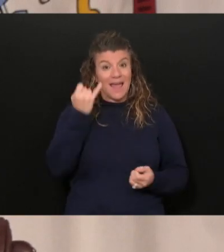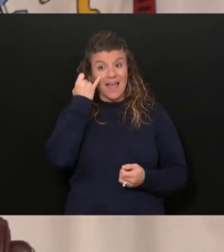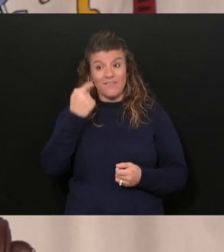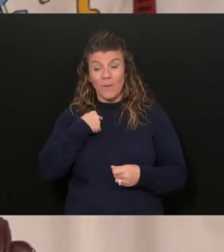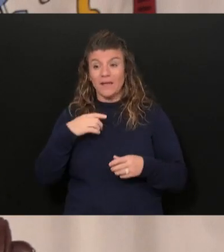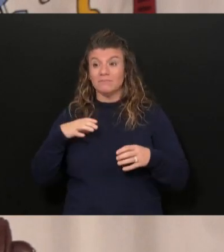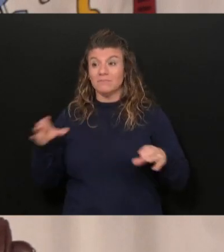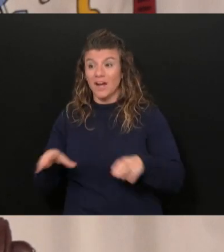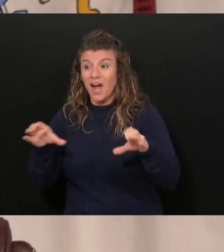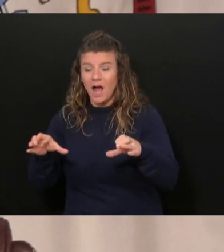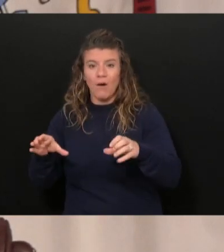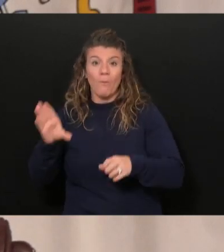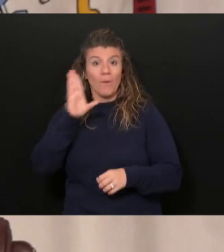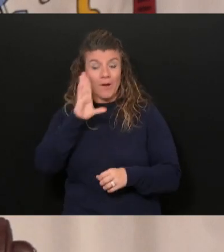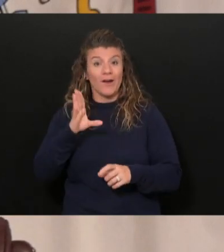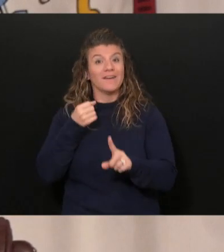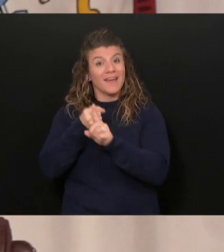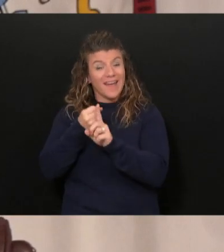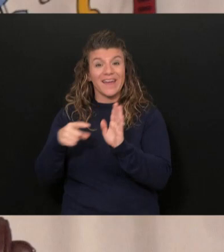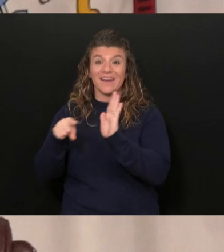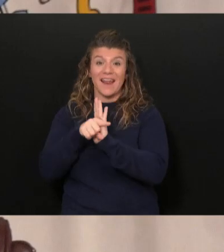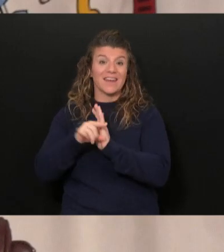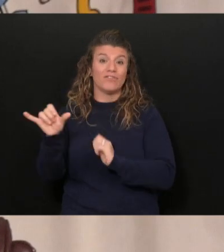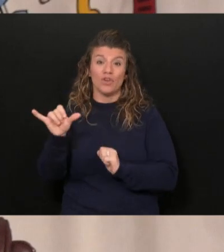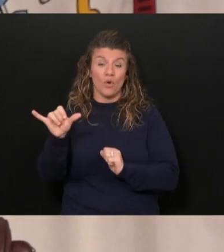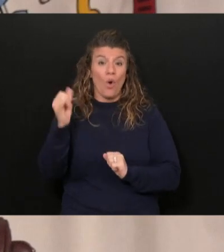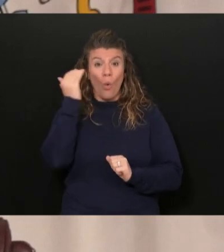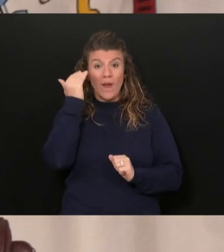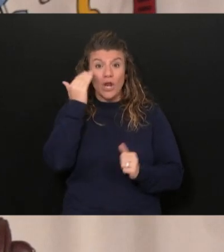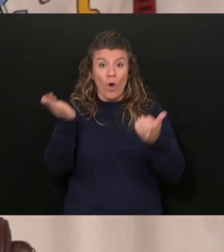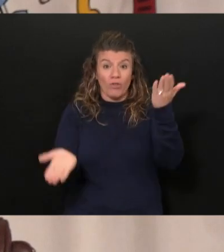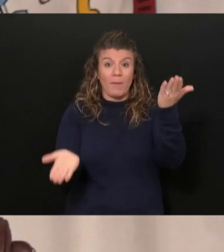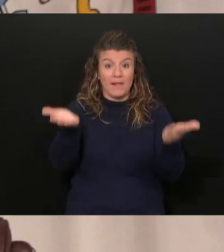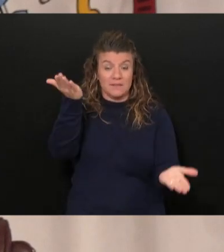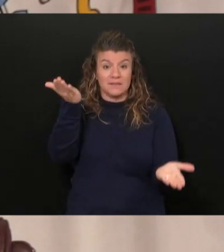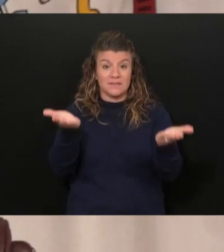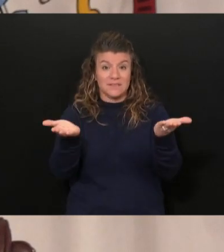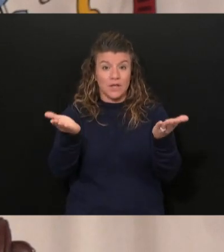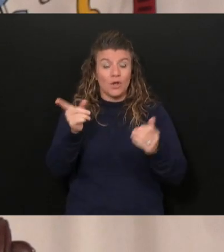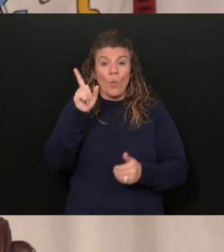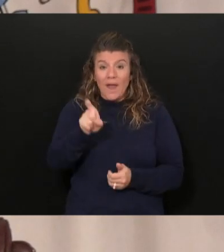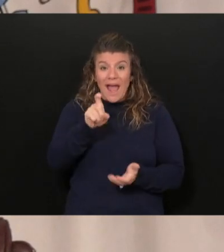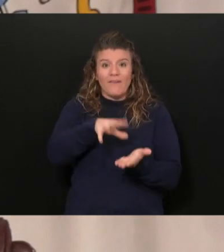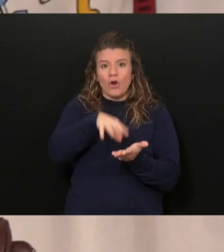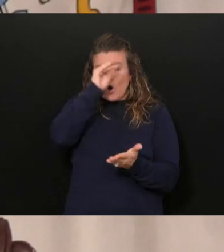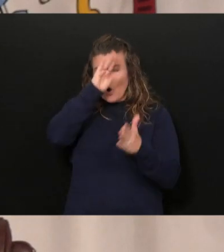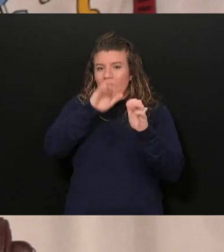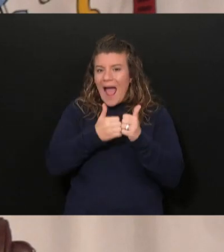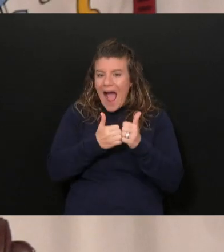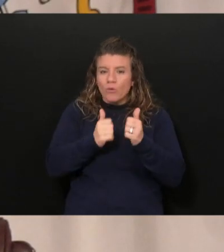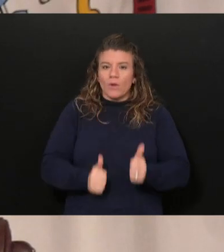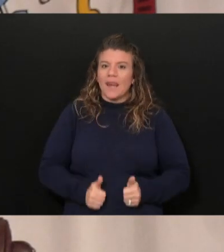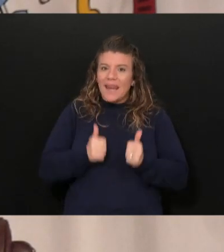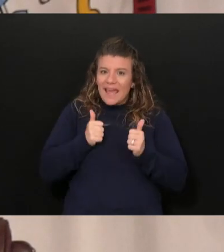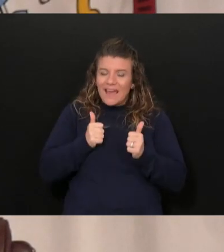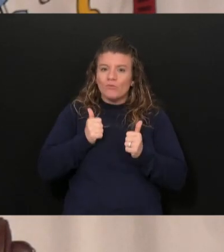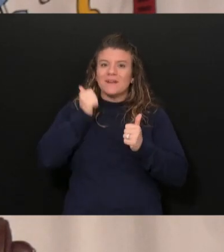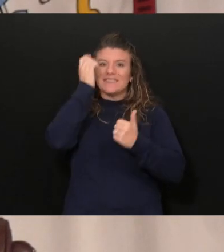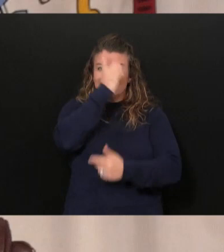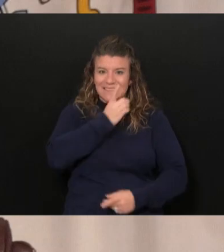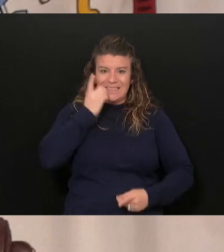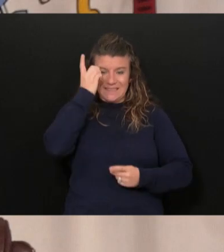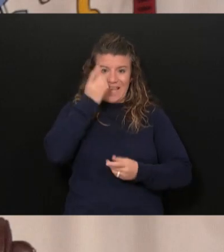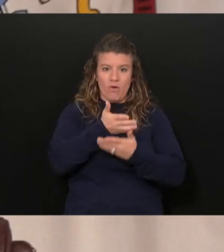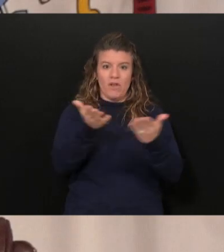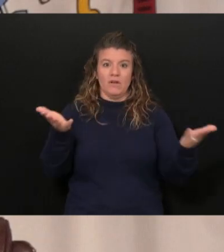something. We know we're going to have to live with this disease. I plead with